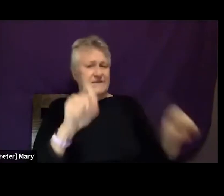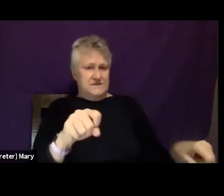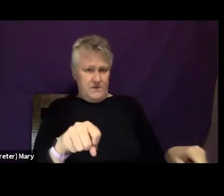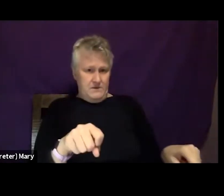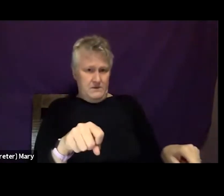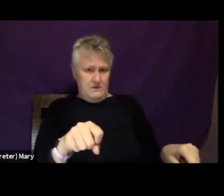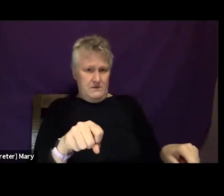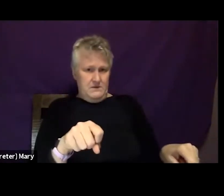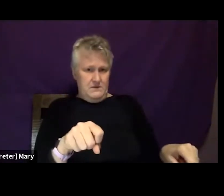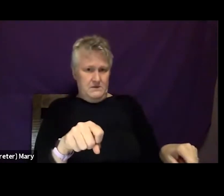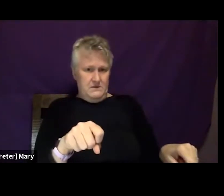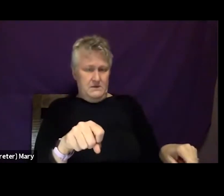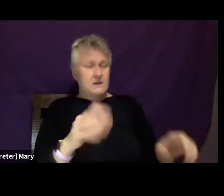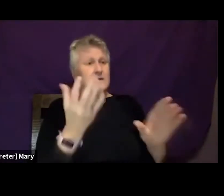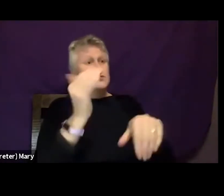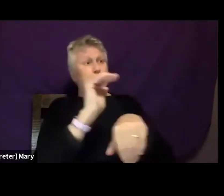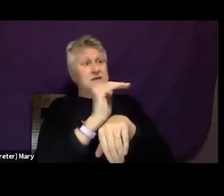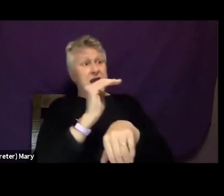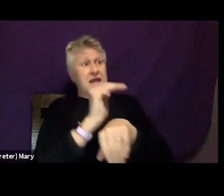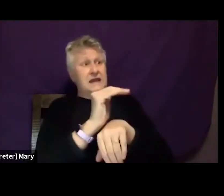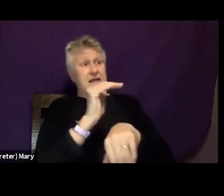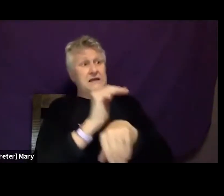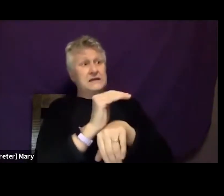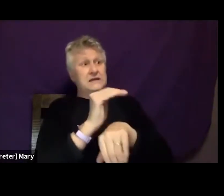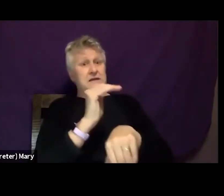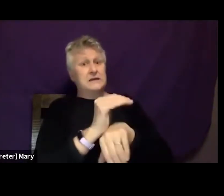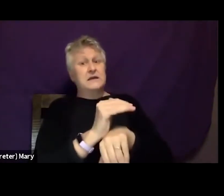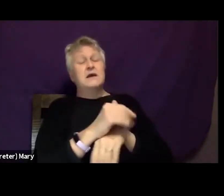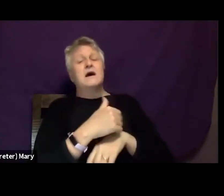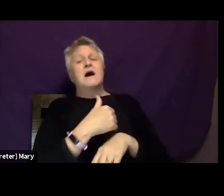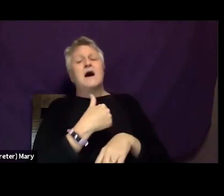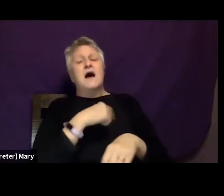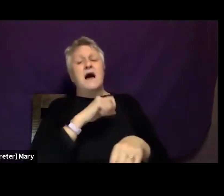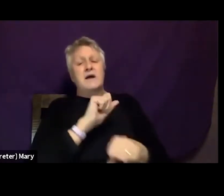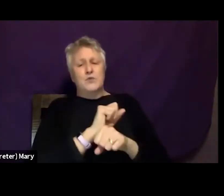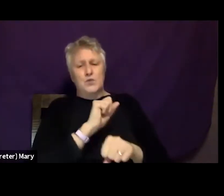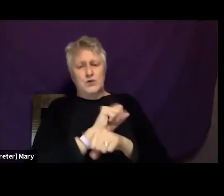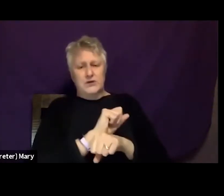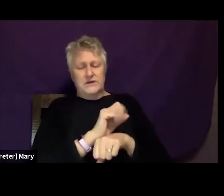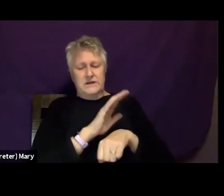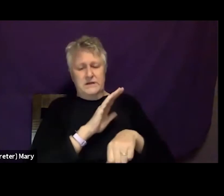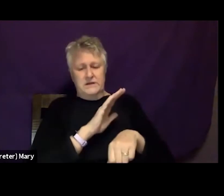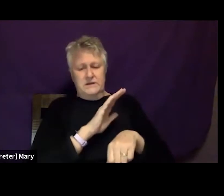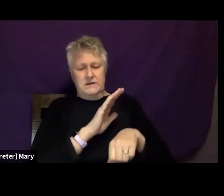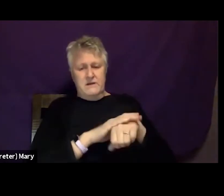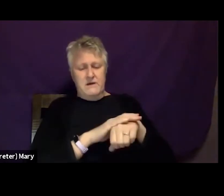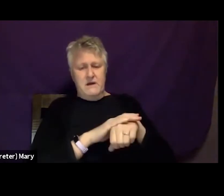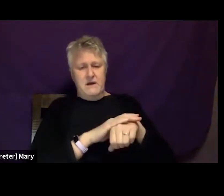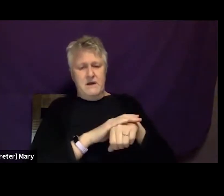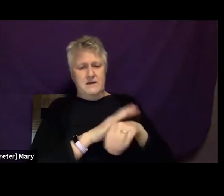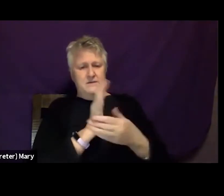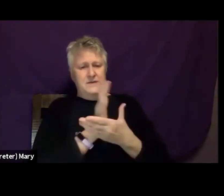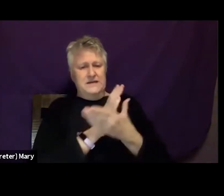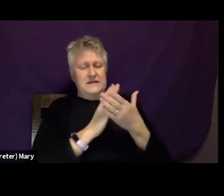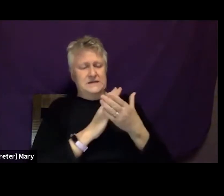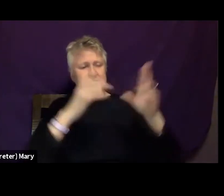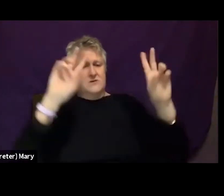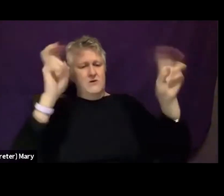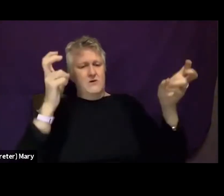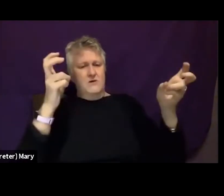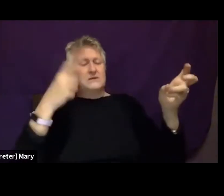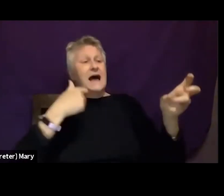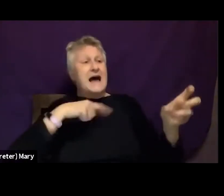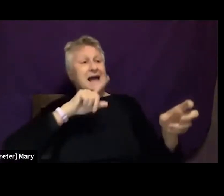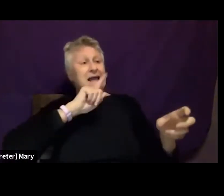called I'm a Person with a Disability, um, Not a Drain on Society. It's a series